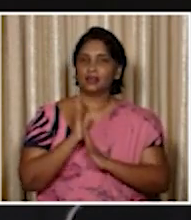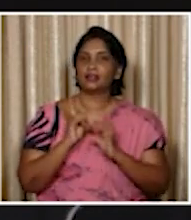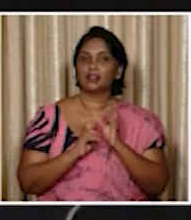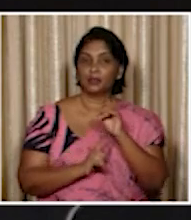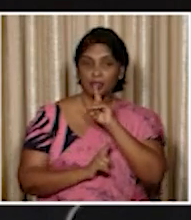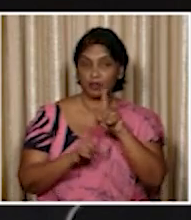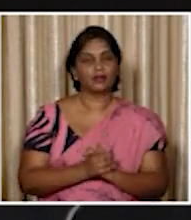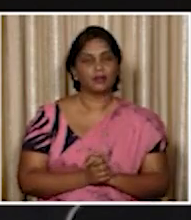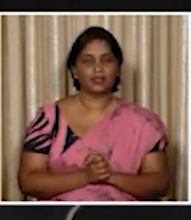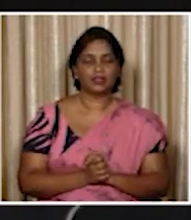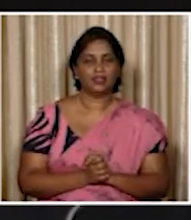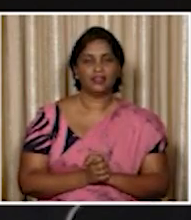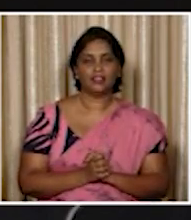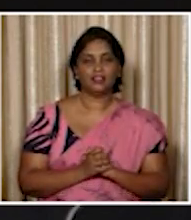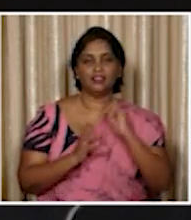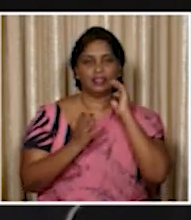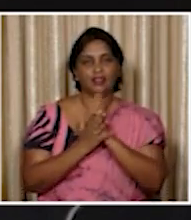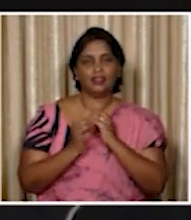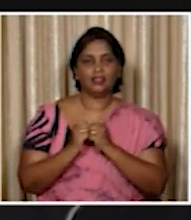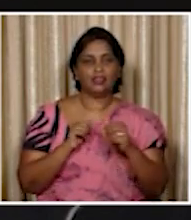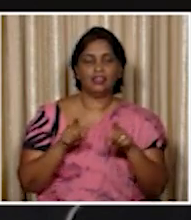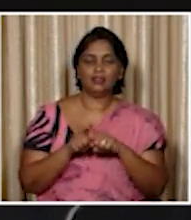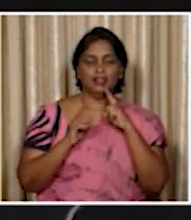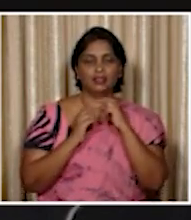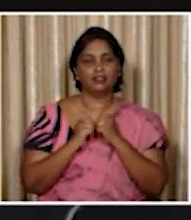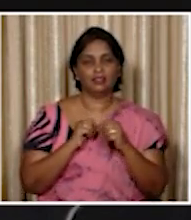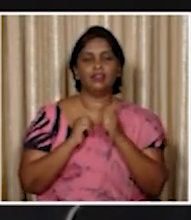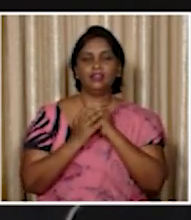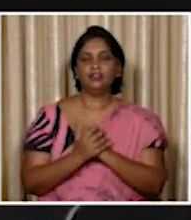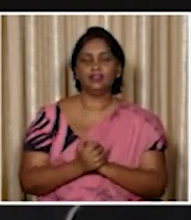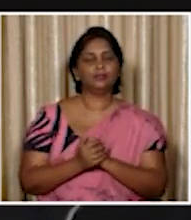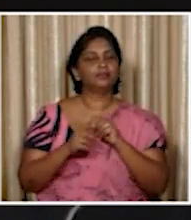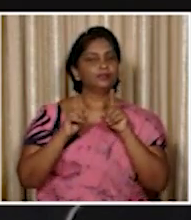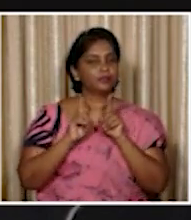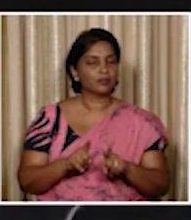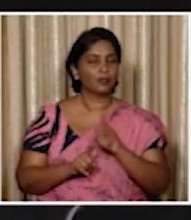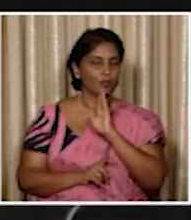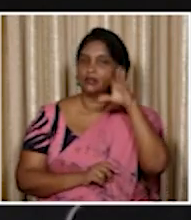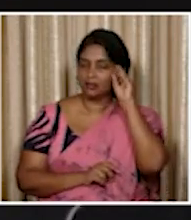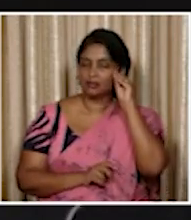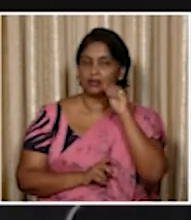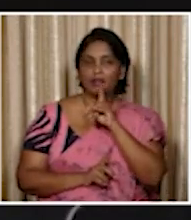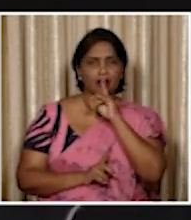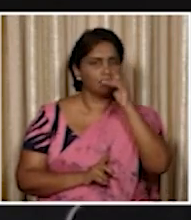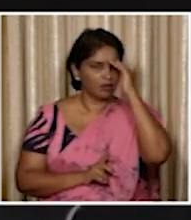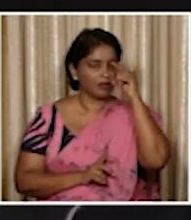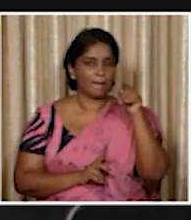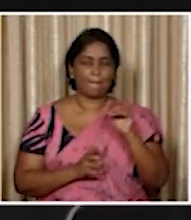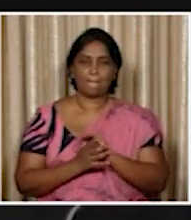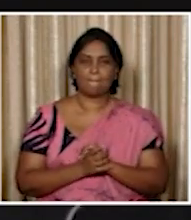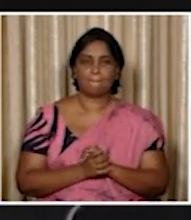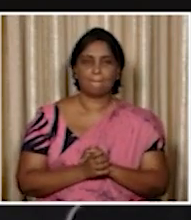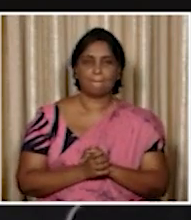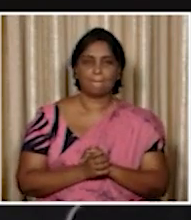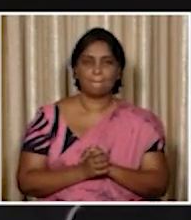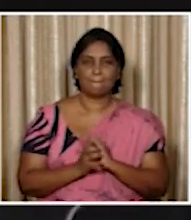House decides." So what is happening? This is an abject lesson for our Speaker as well. He should decide on